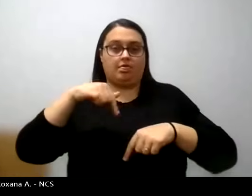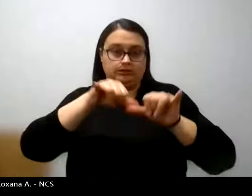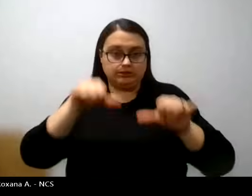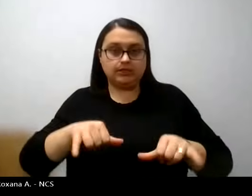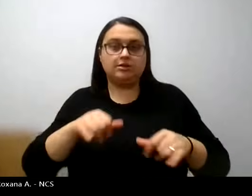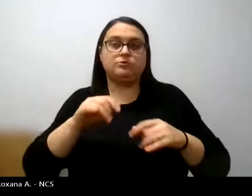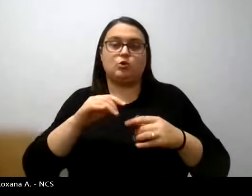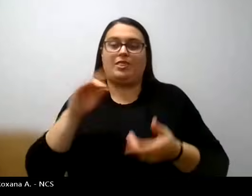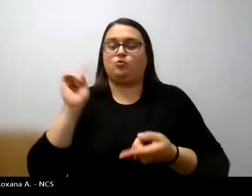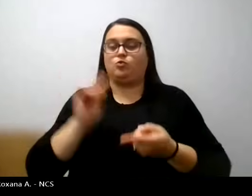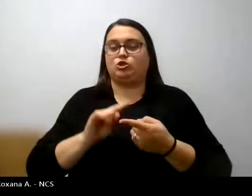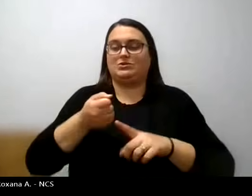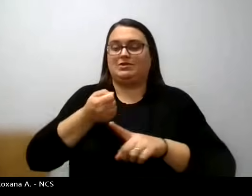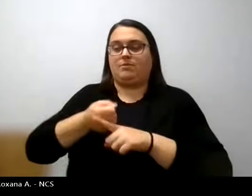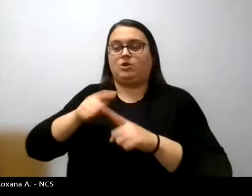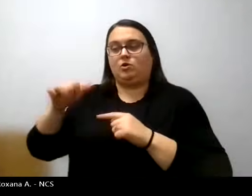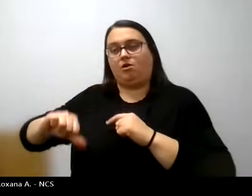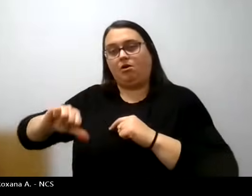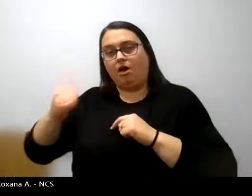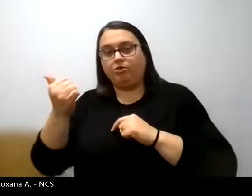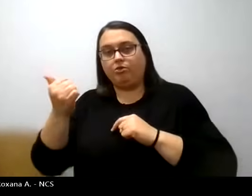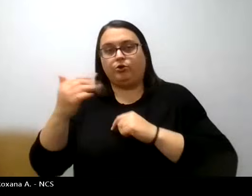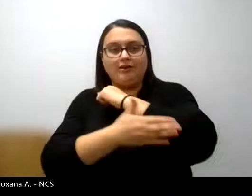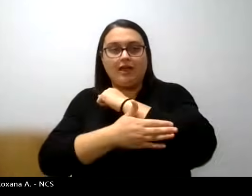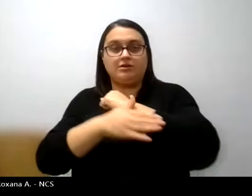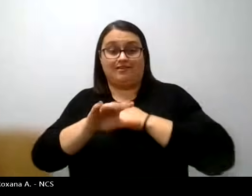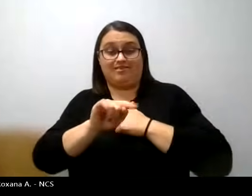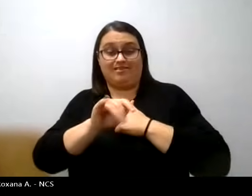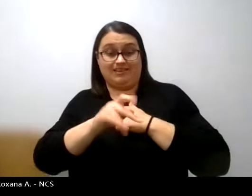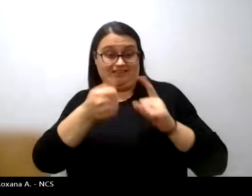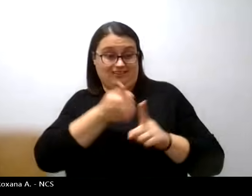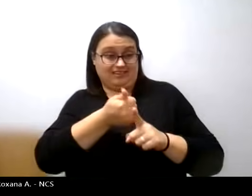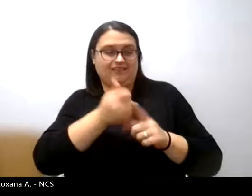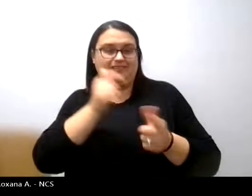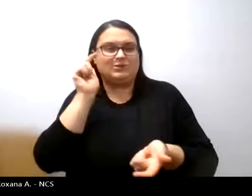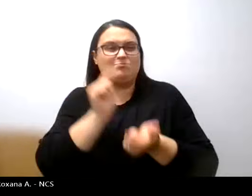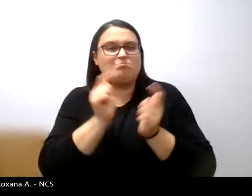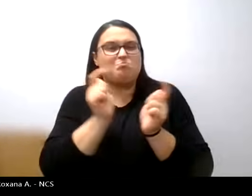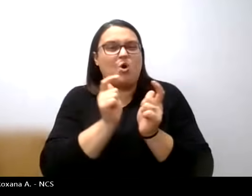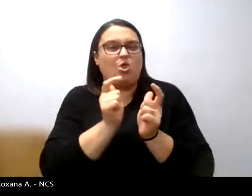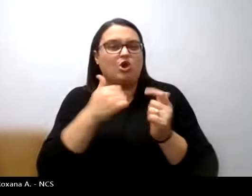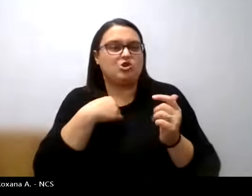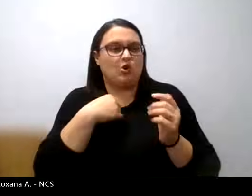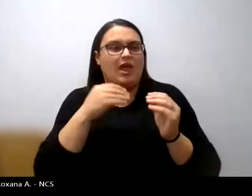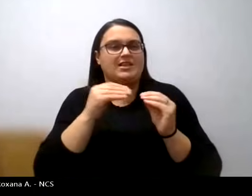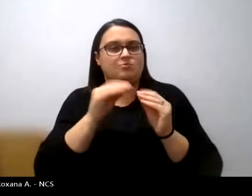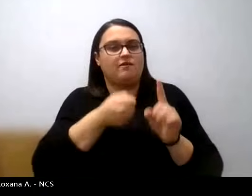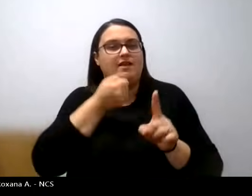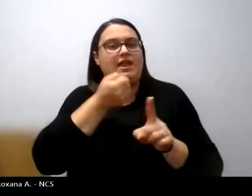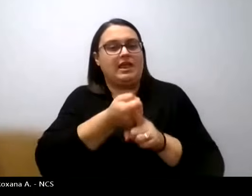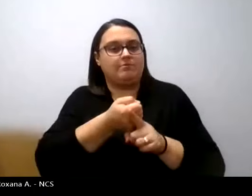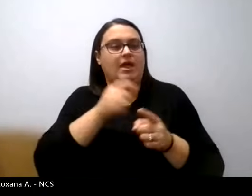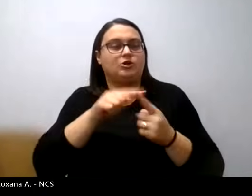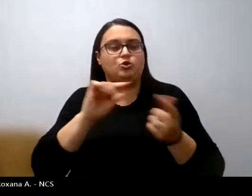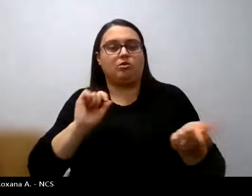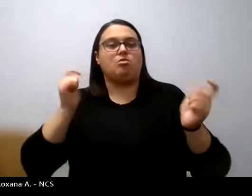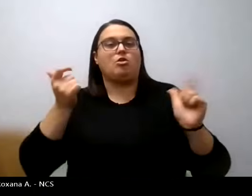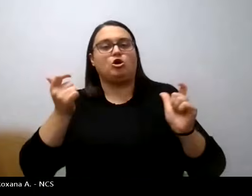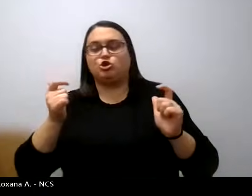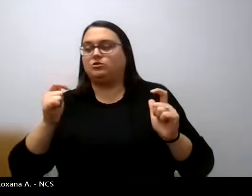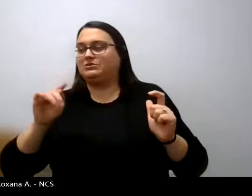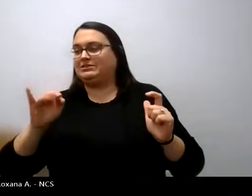to the counties. And then that tank in and of itself is a smaller tank, so it has much more of an impact than some of our larger tanks. And